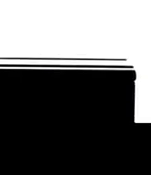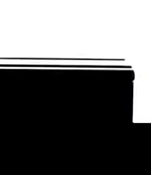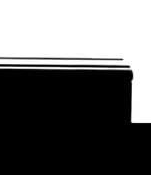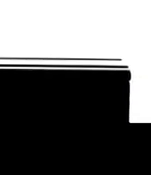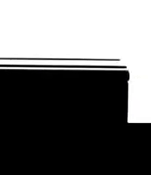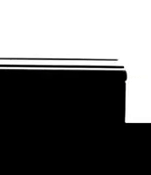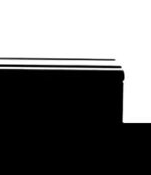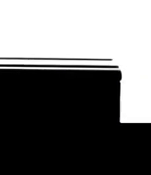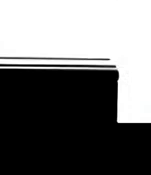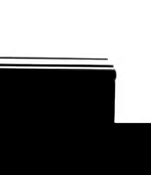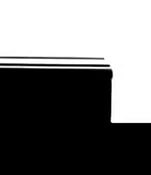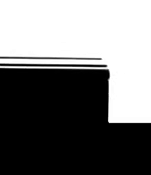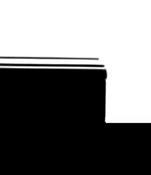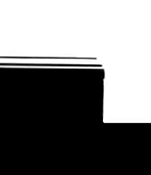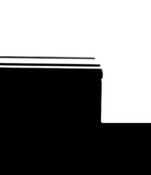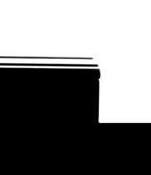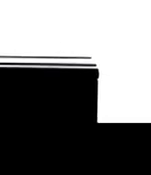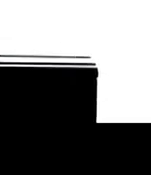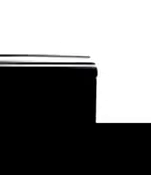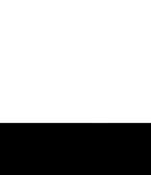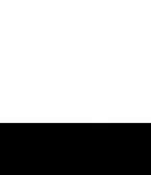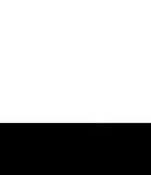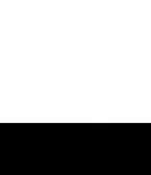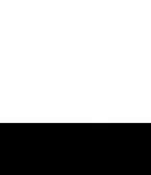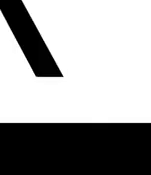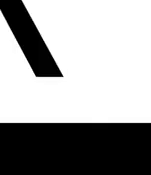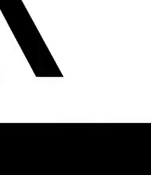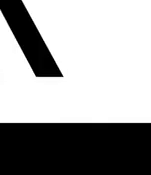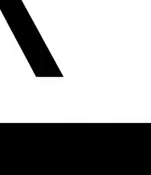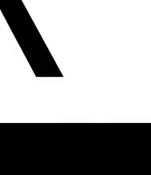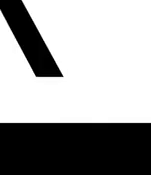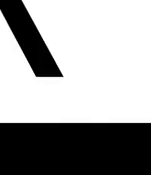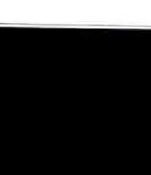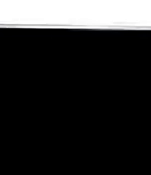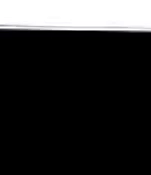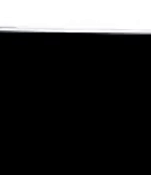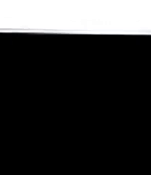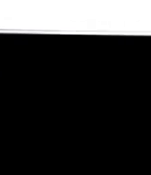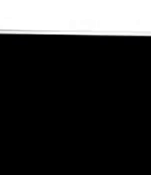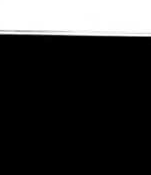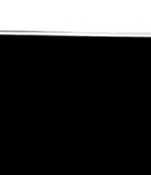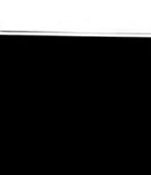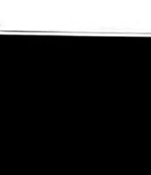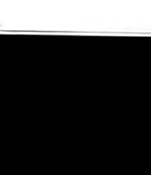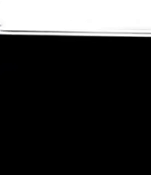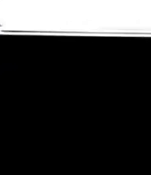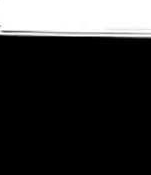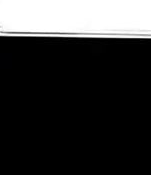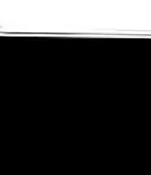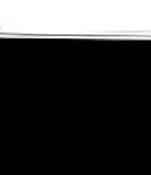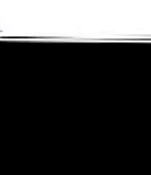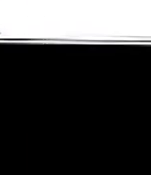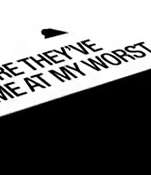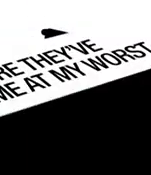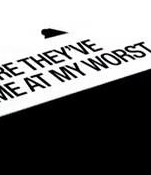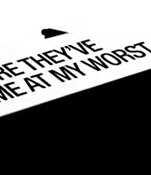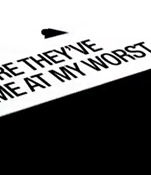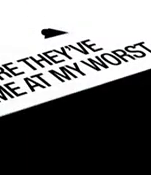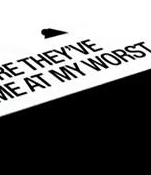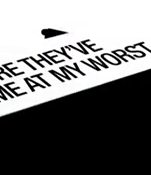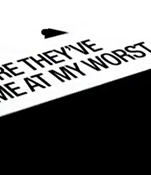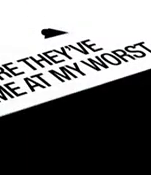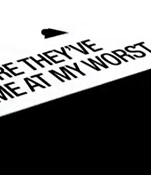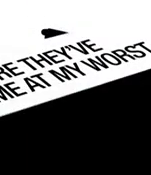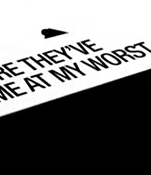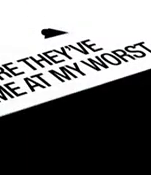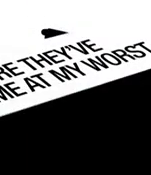faith that's in my bones. Take me back to a preacher and a verse where they've